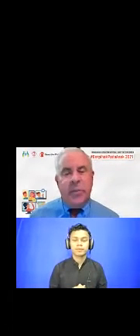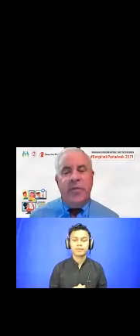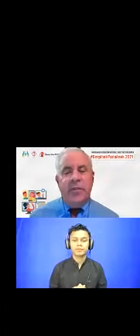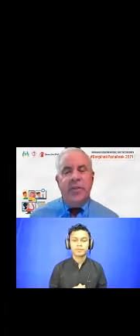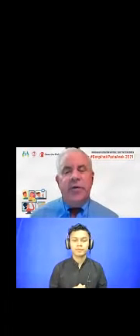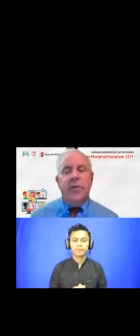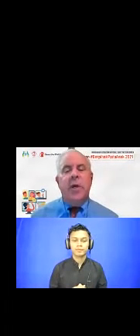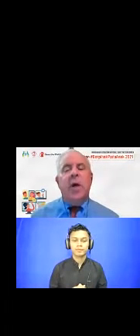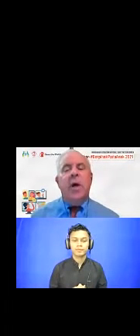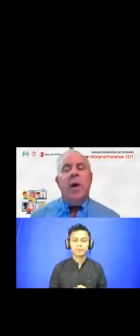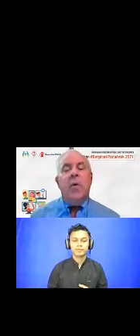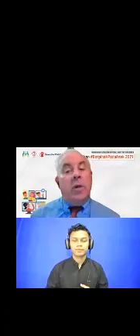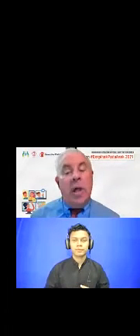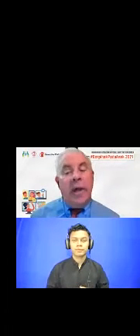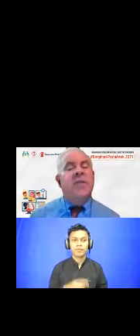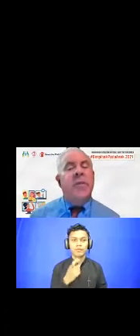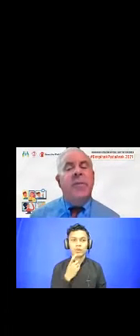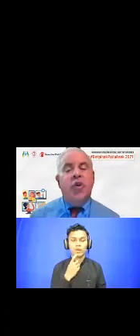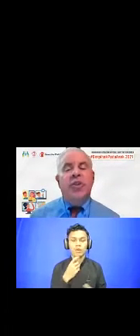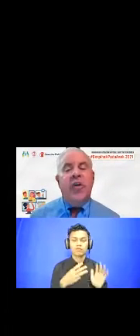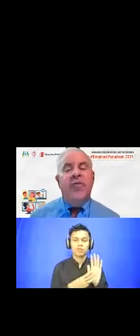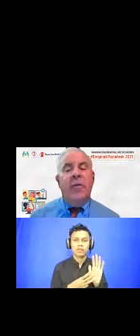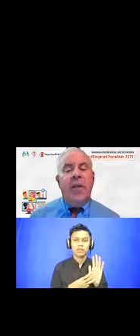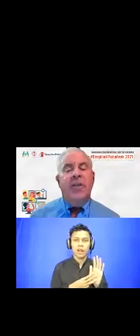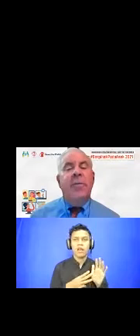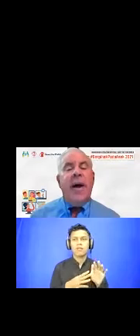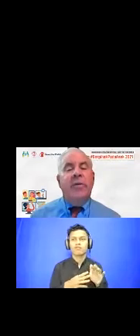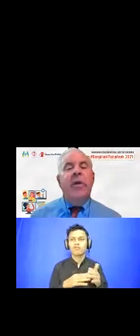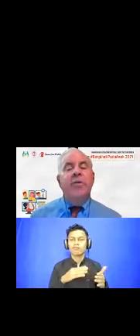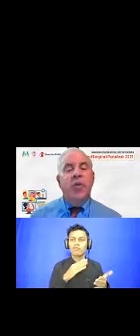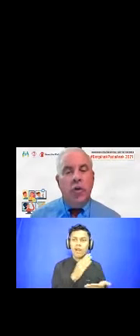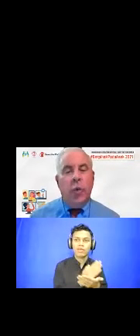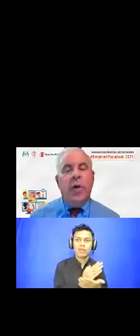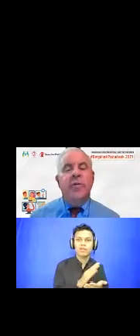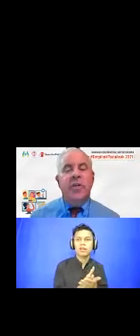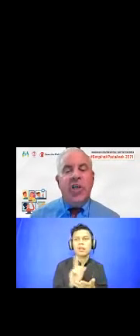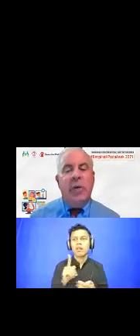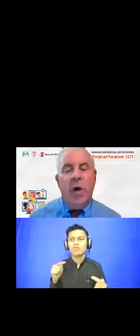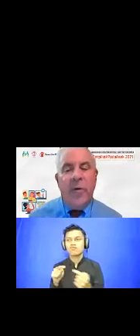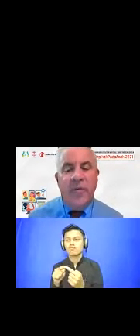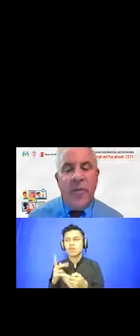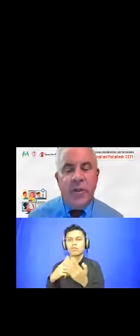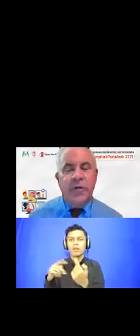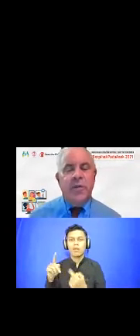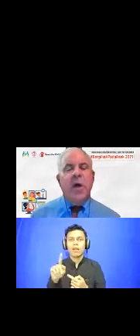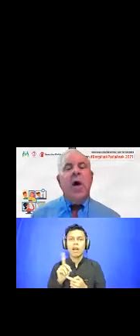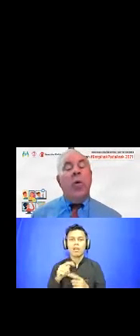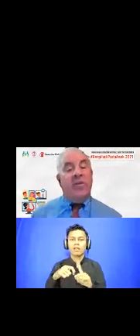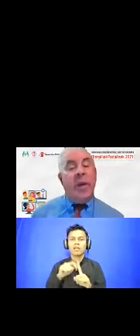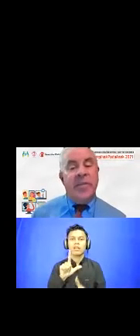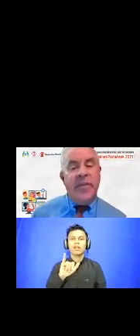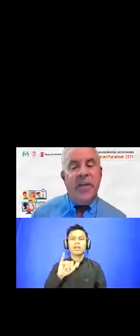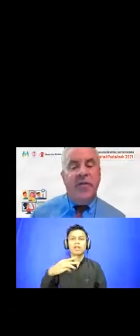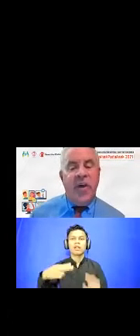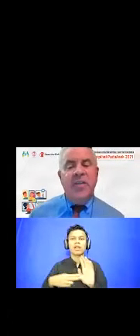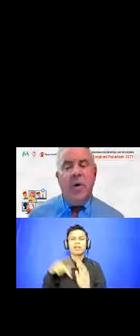mentioned some of these issues where clients sometimes search for information about social workers and child welfare professionals. We